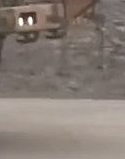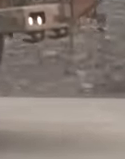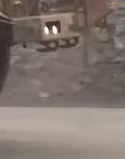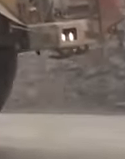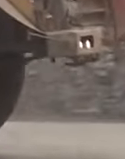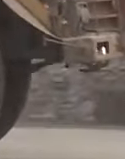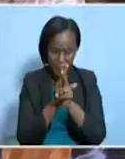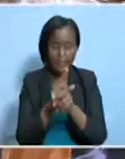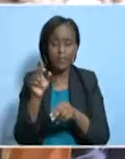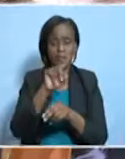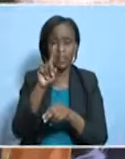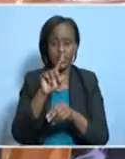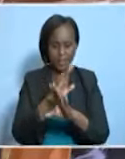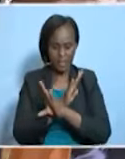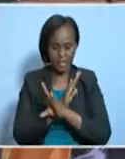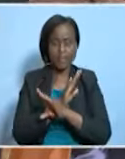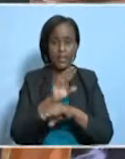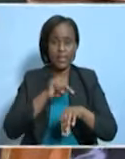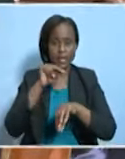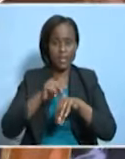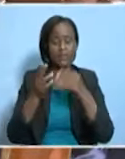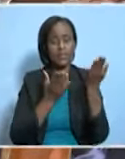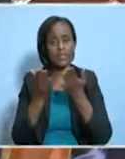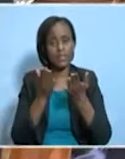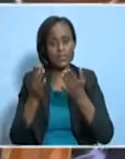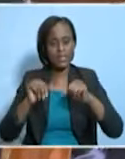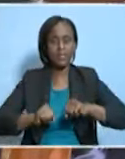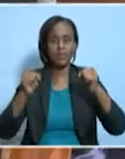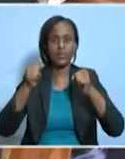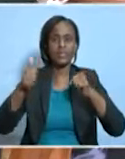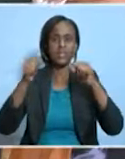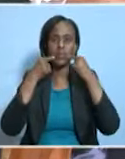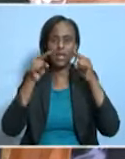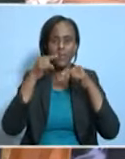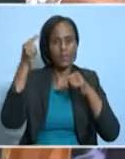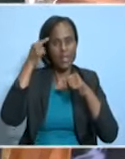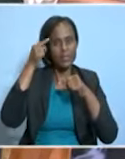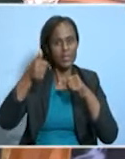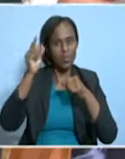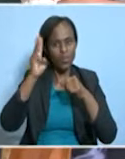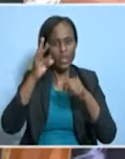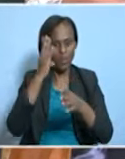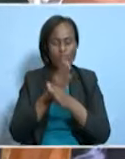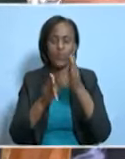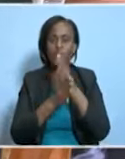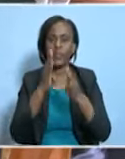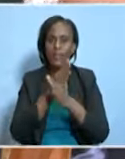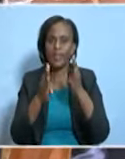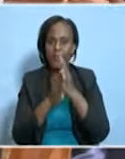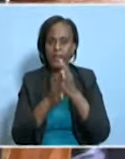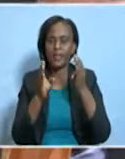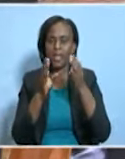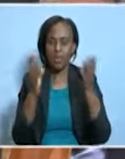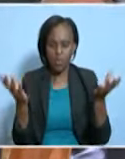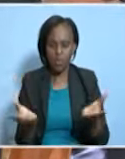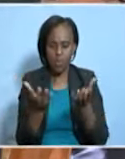Zambia National Service. This was in response to a question from Lunte Member of Parliament, Mutotwe Kafwaya, who inquired about